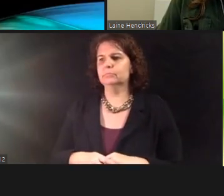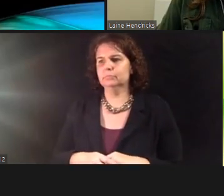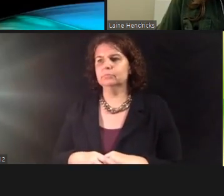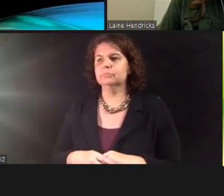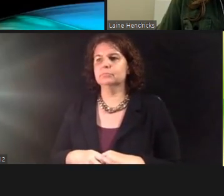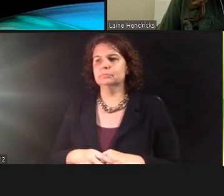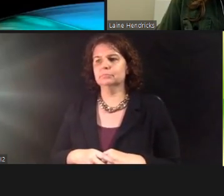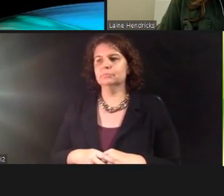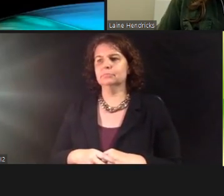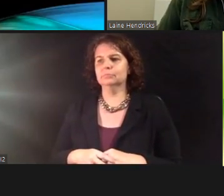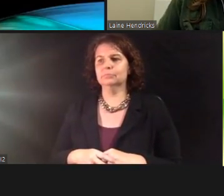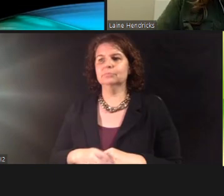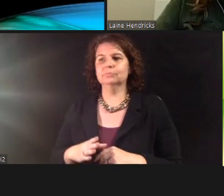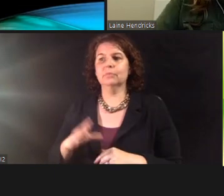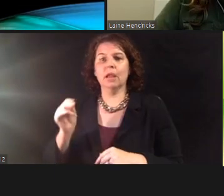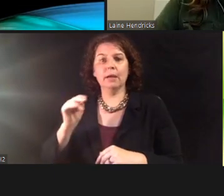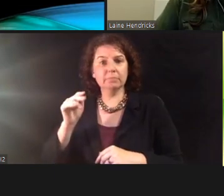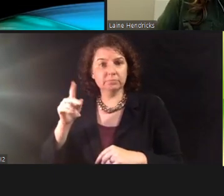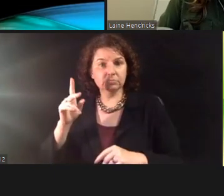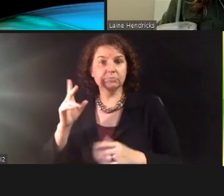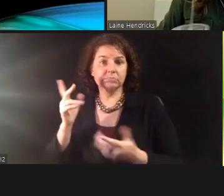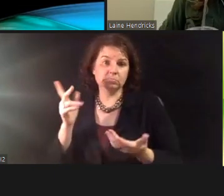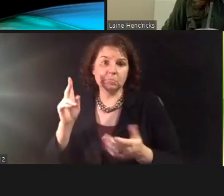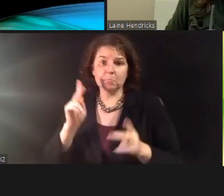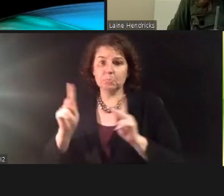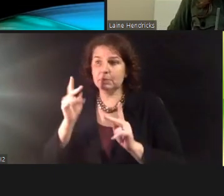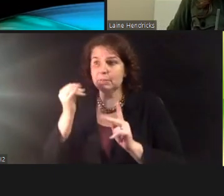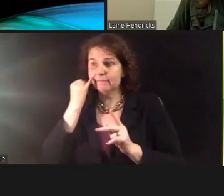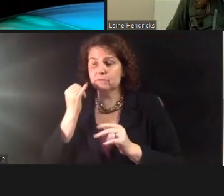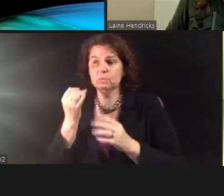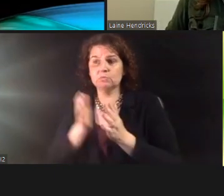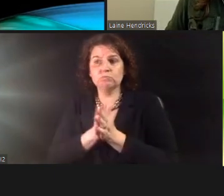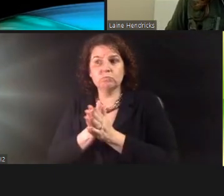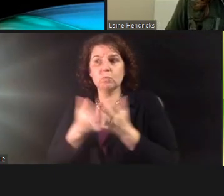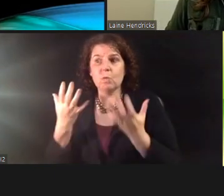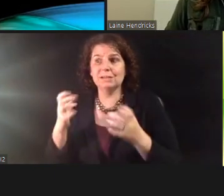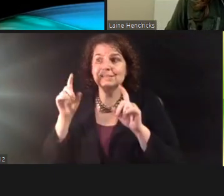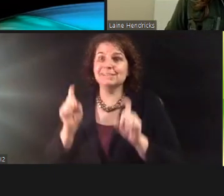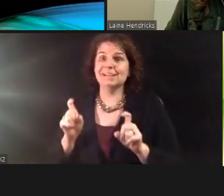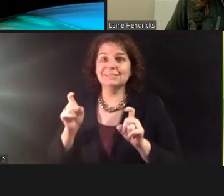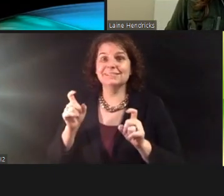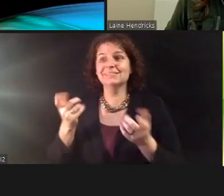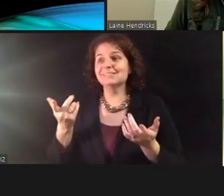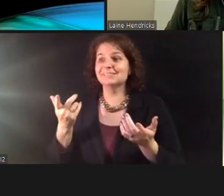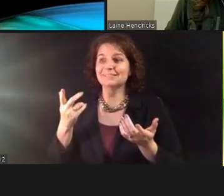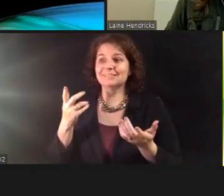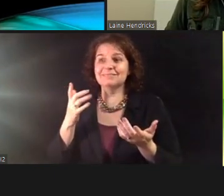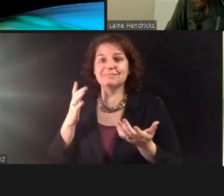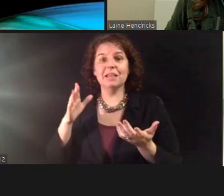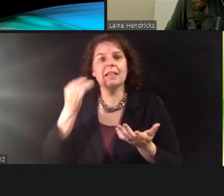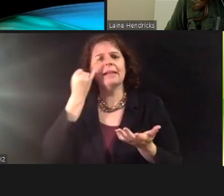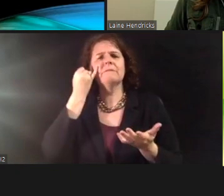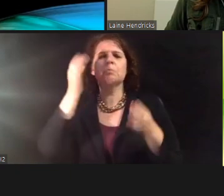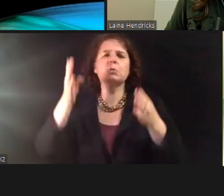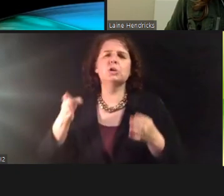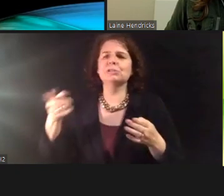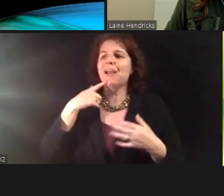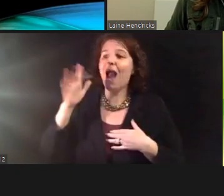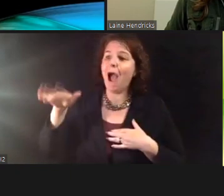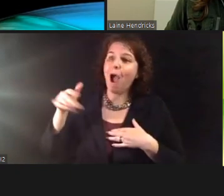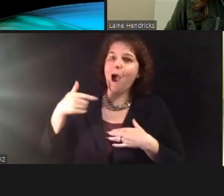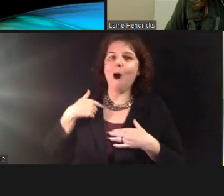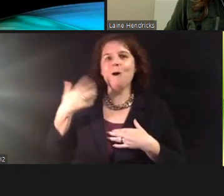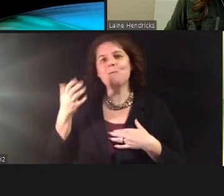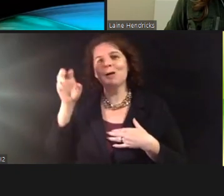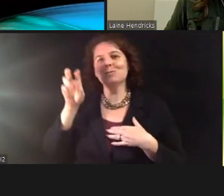it's not a test that someone who's otherwise healthy wants because they want to take a trip. As much as that may be seen as a